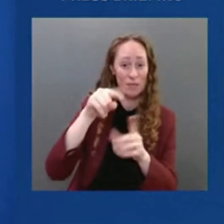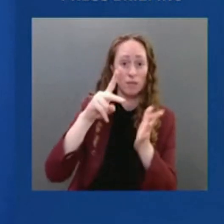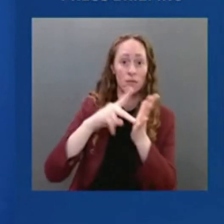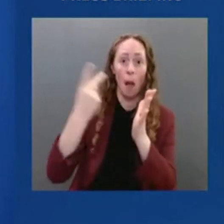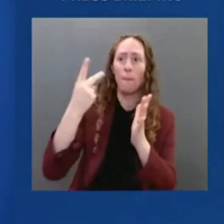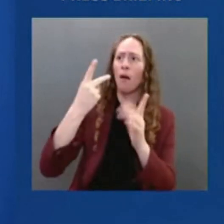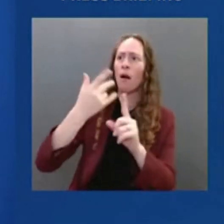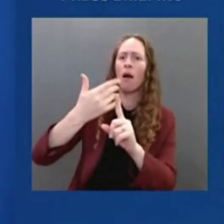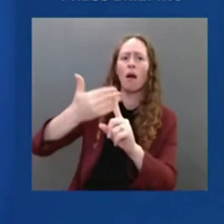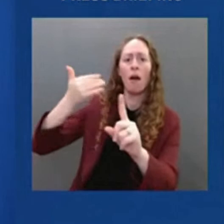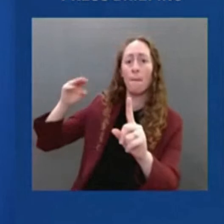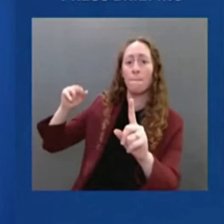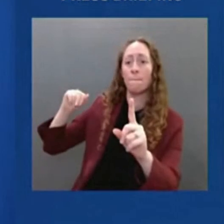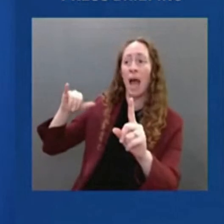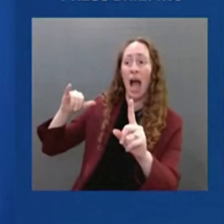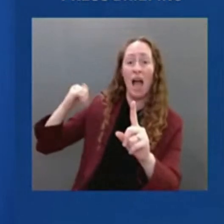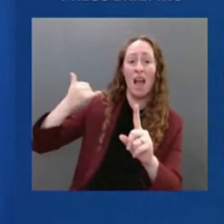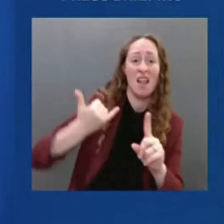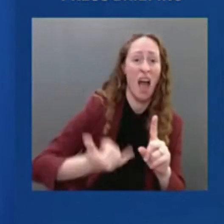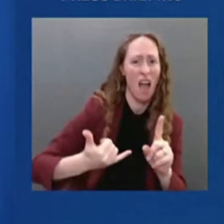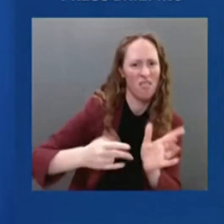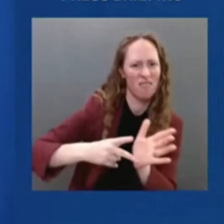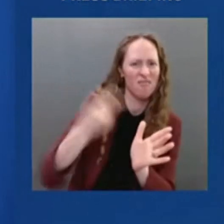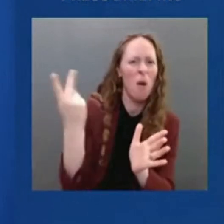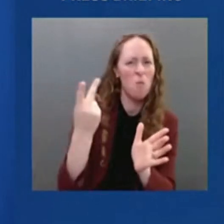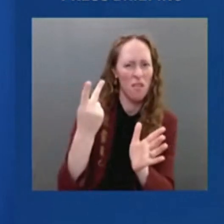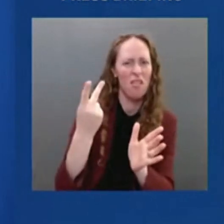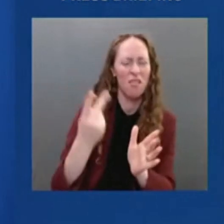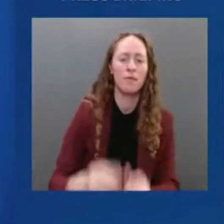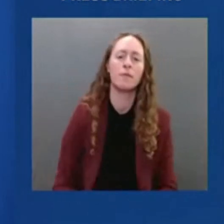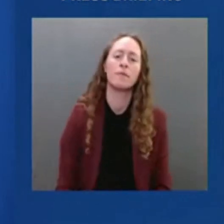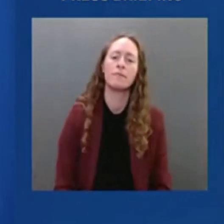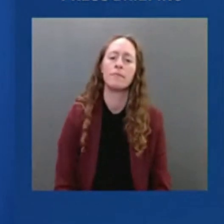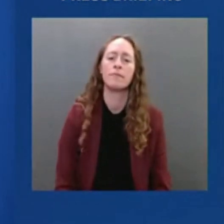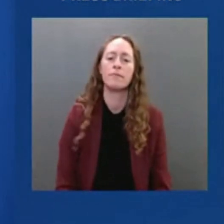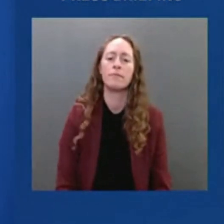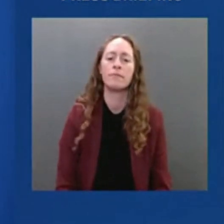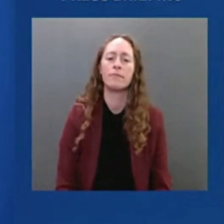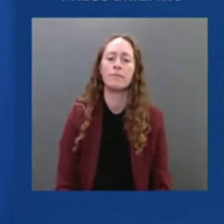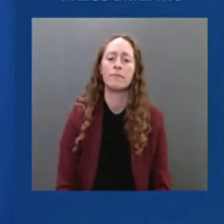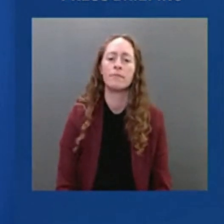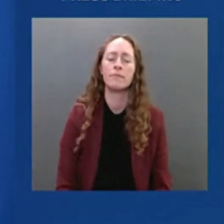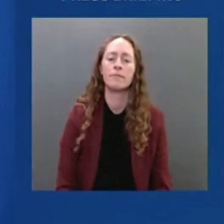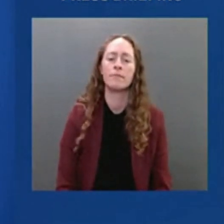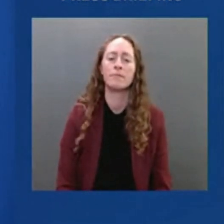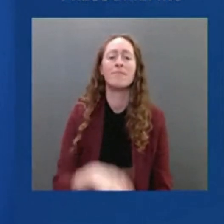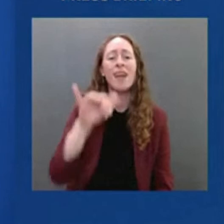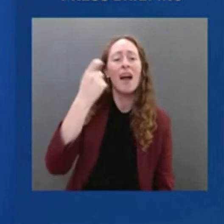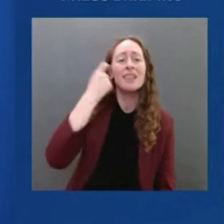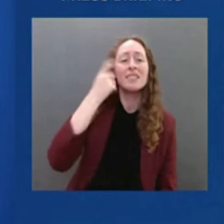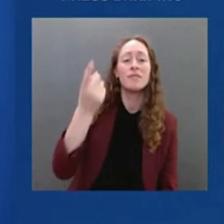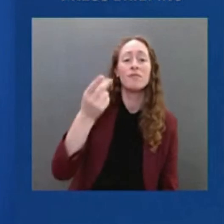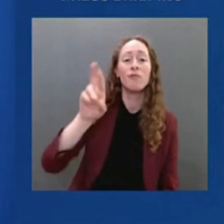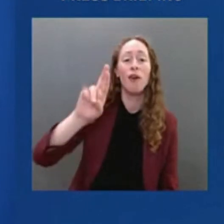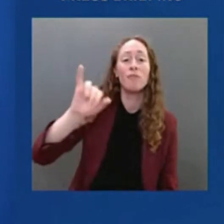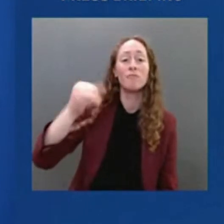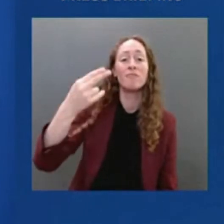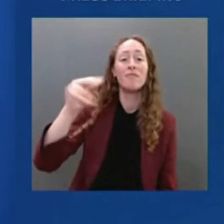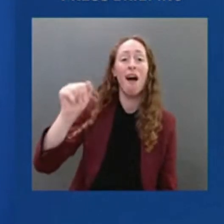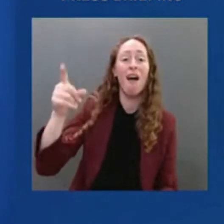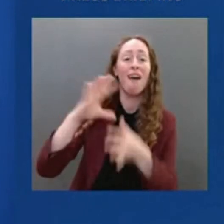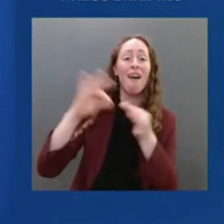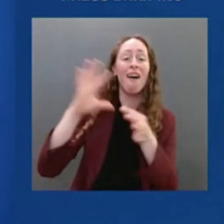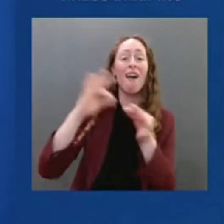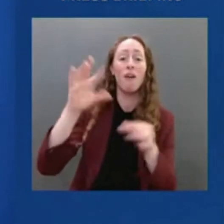daily deaths are still too high, as Dr. Jha just said. We are at about 350 per day. As you all know by now,